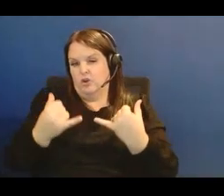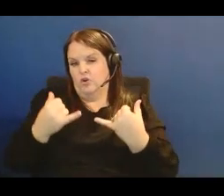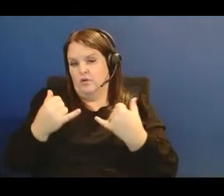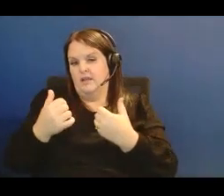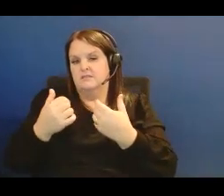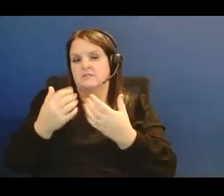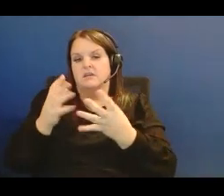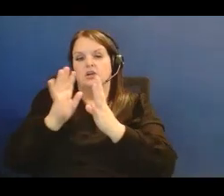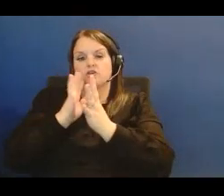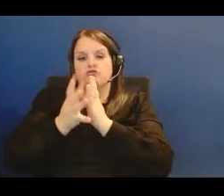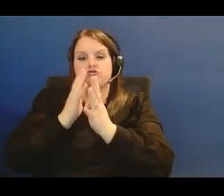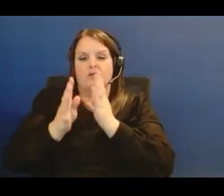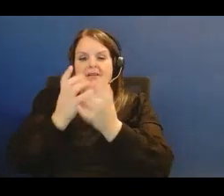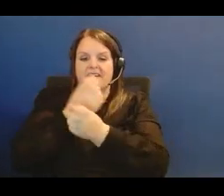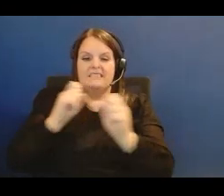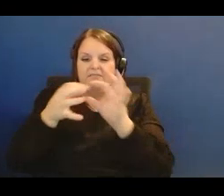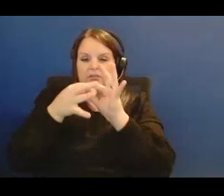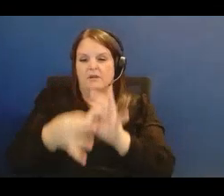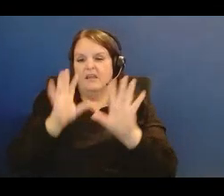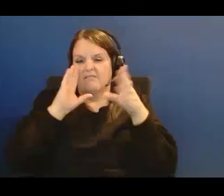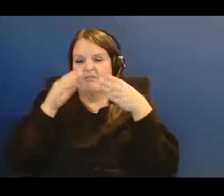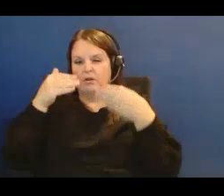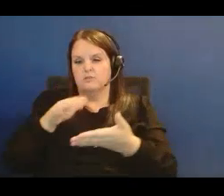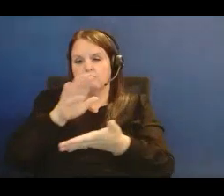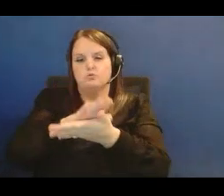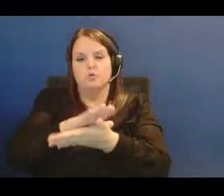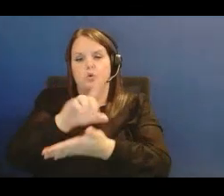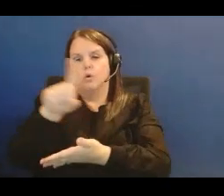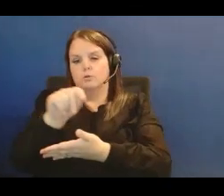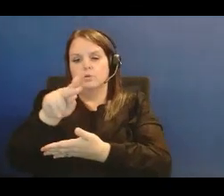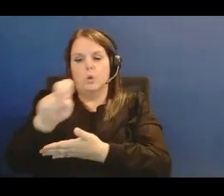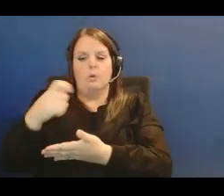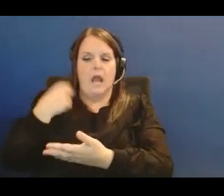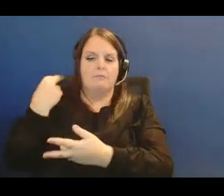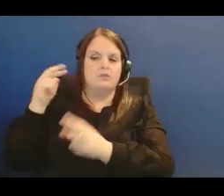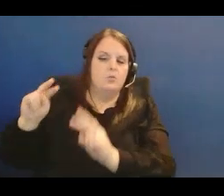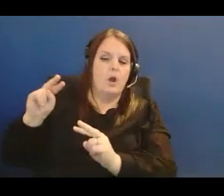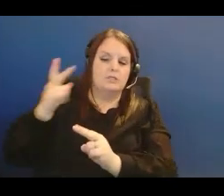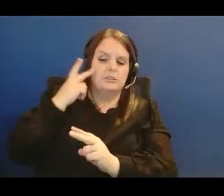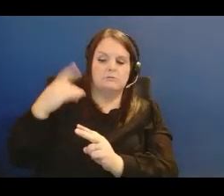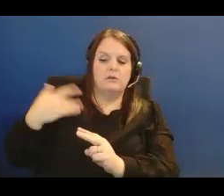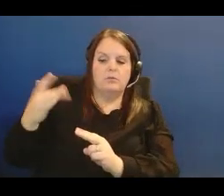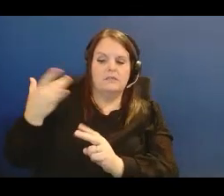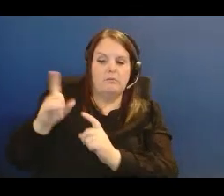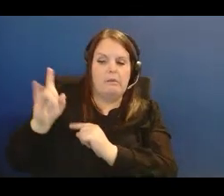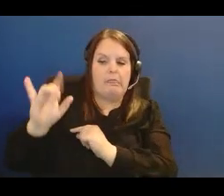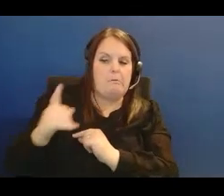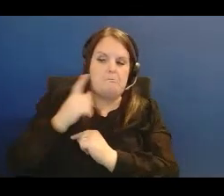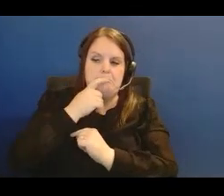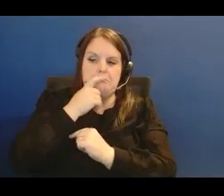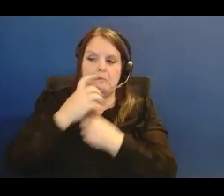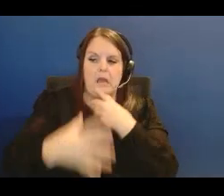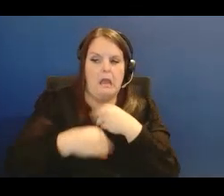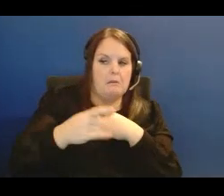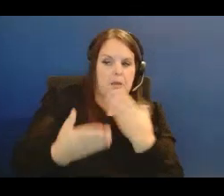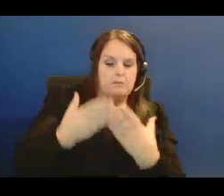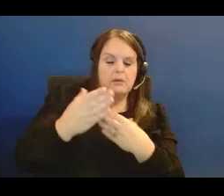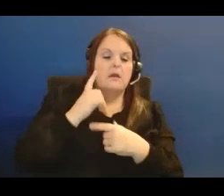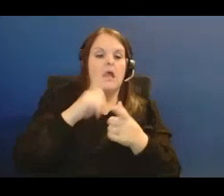towards school zones right now. That's something that I'm just keeping track of, et cetera. We have community and government